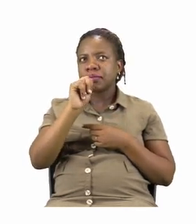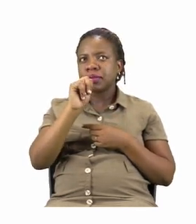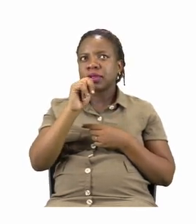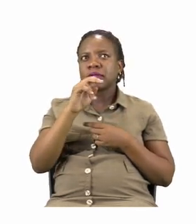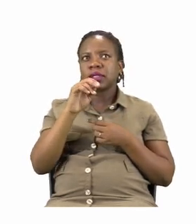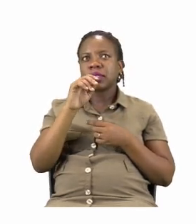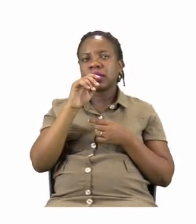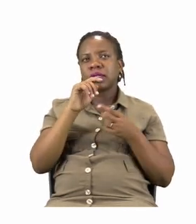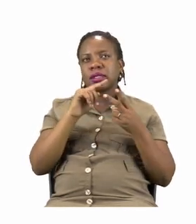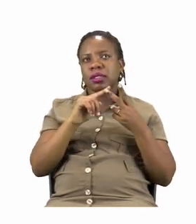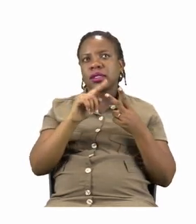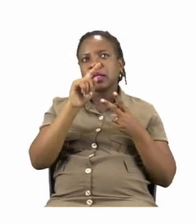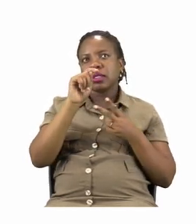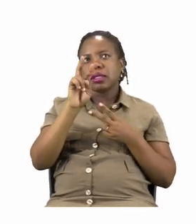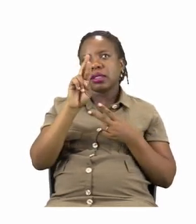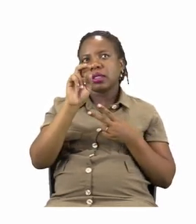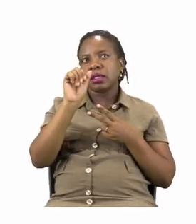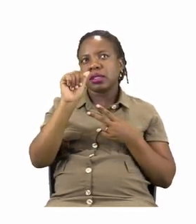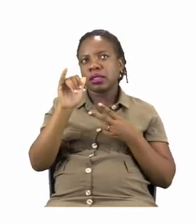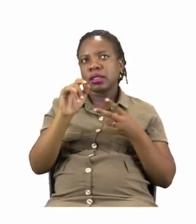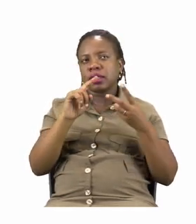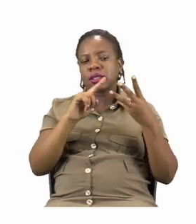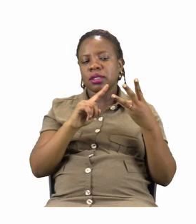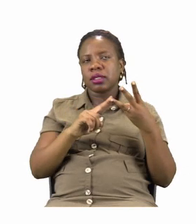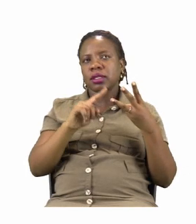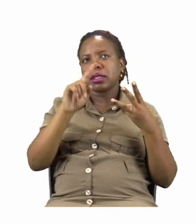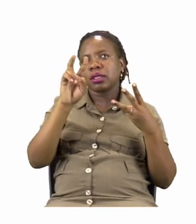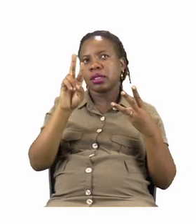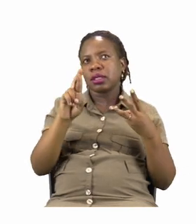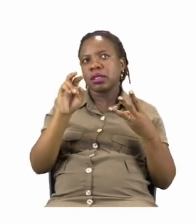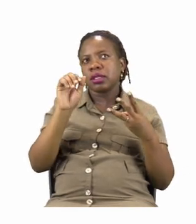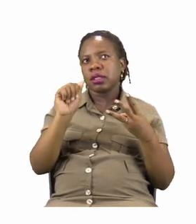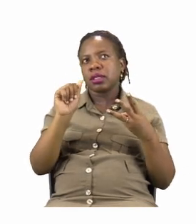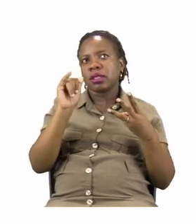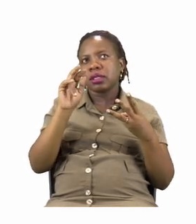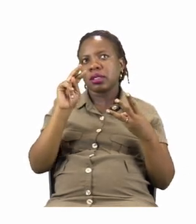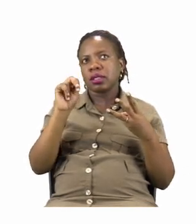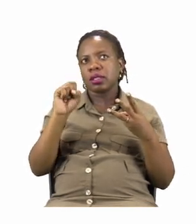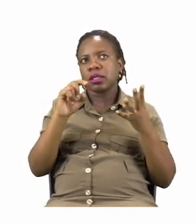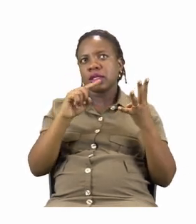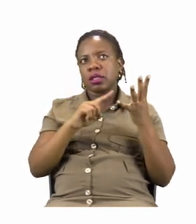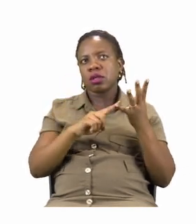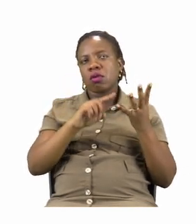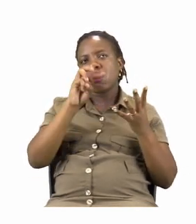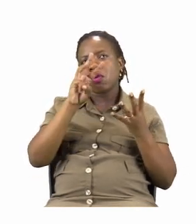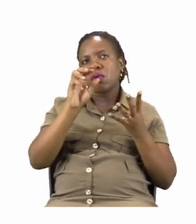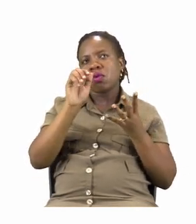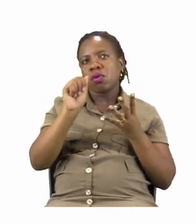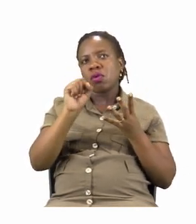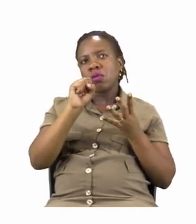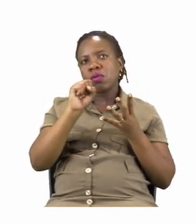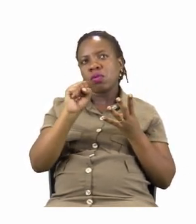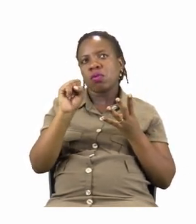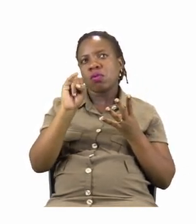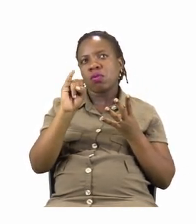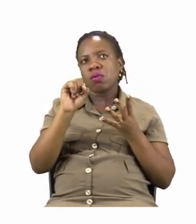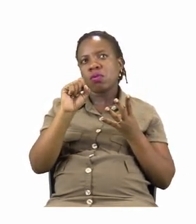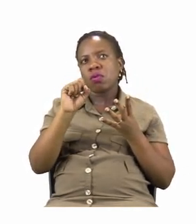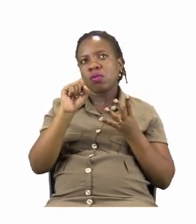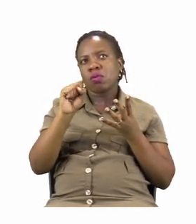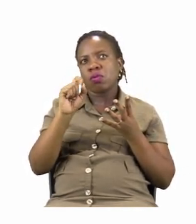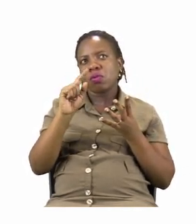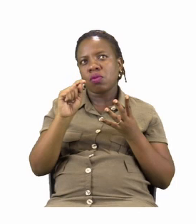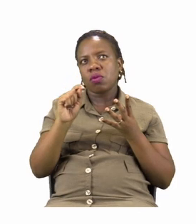tray, rains, waste, hay, day,